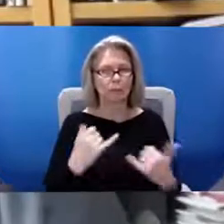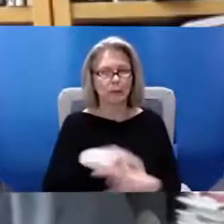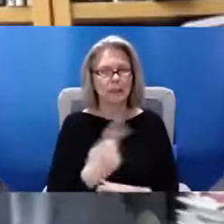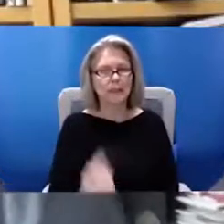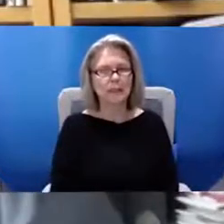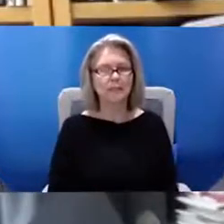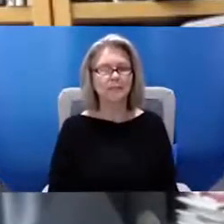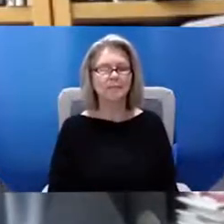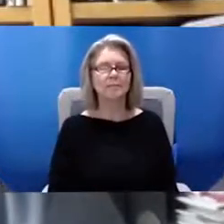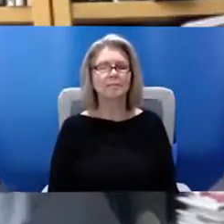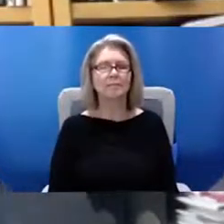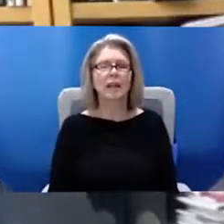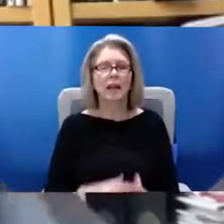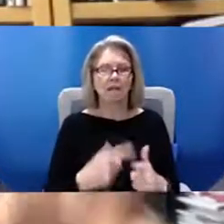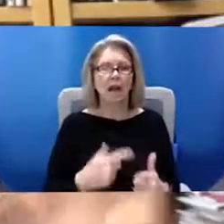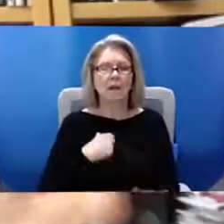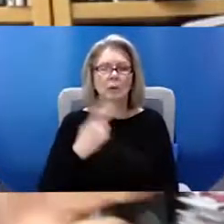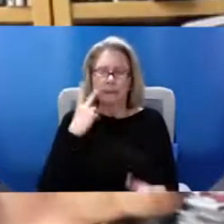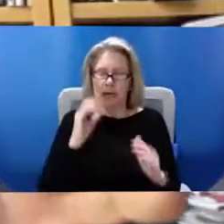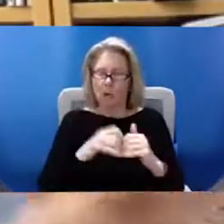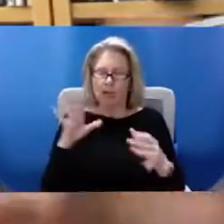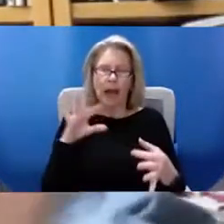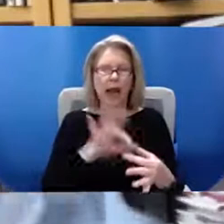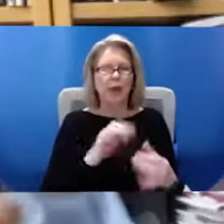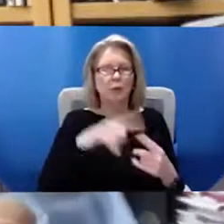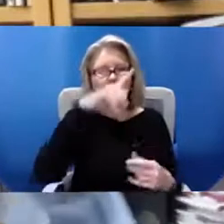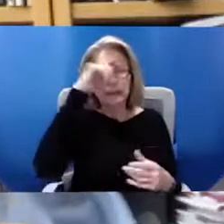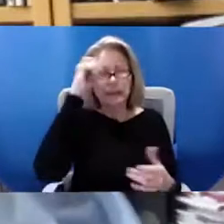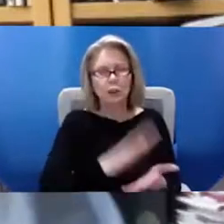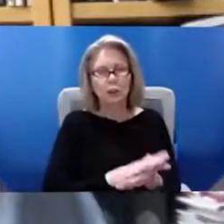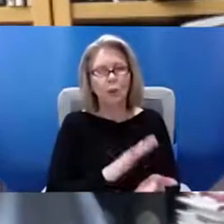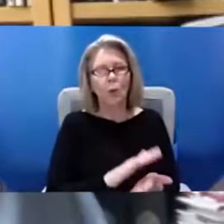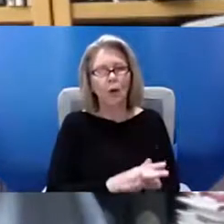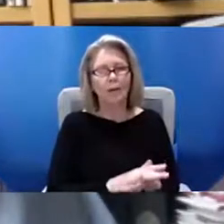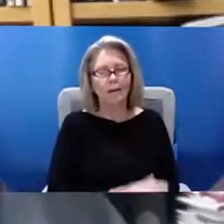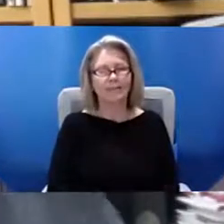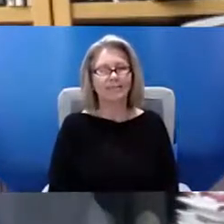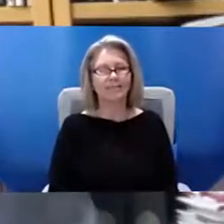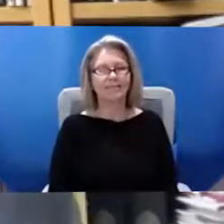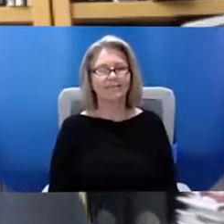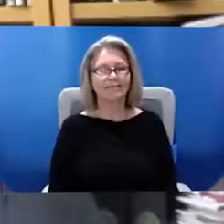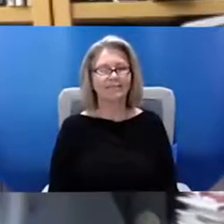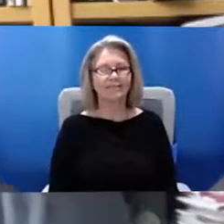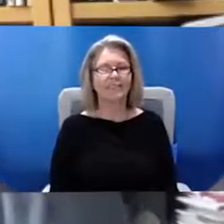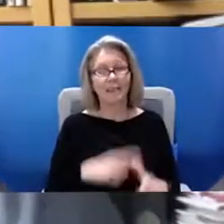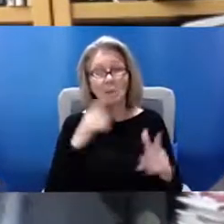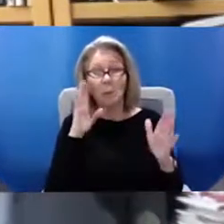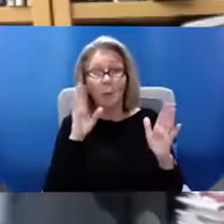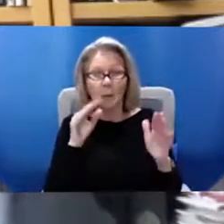days. And then I will say how that connects to the summer school. And then I